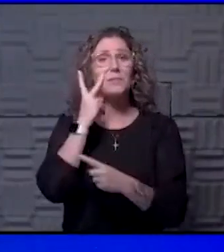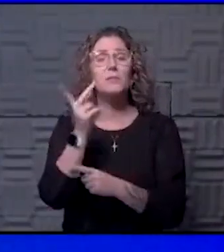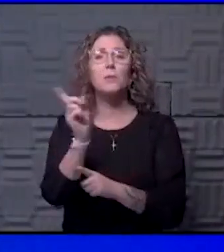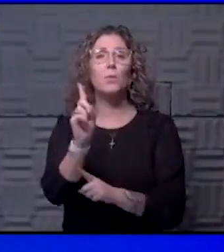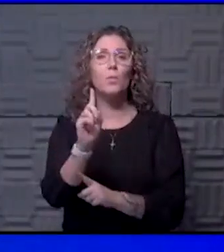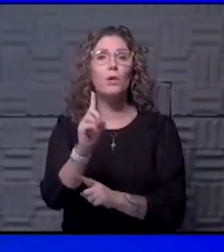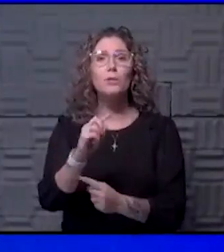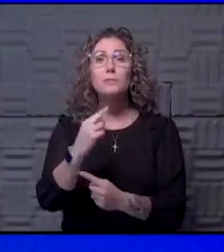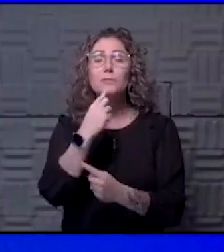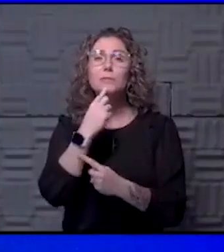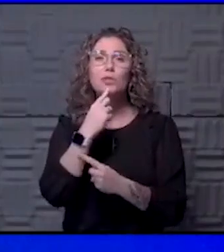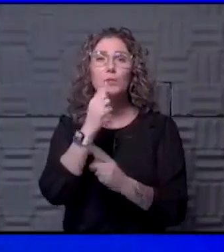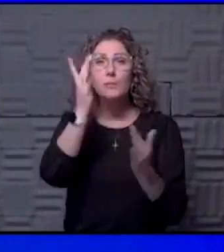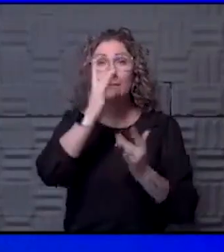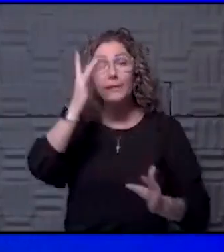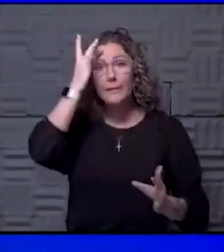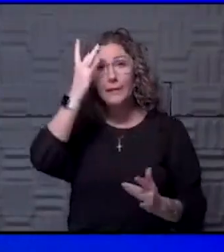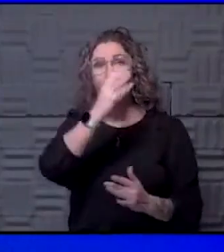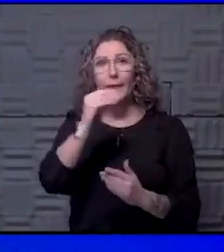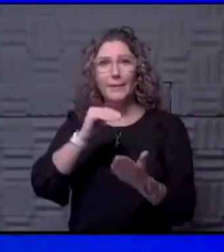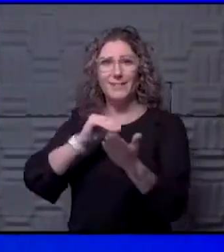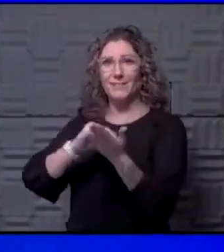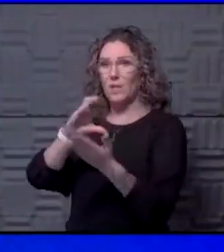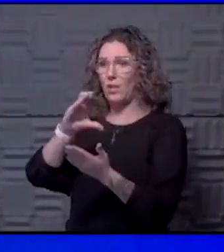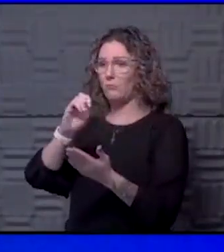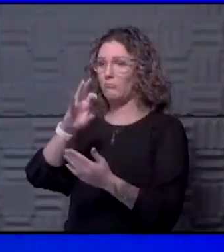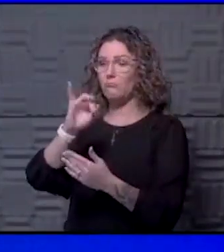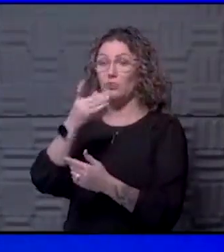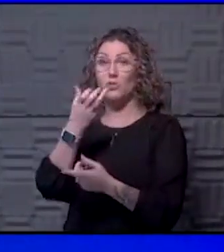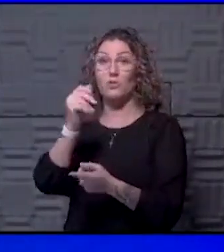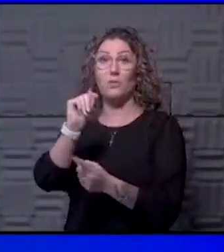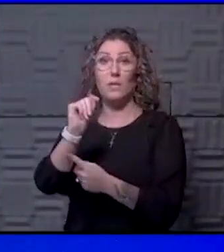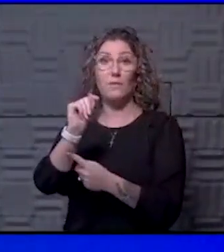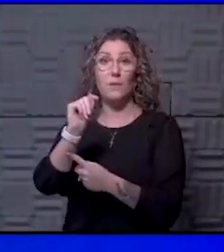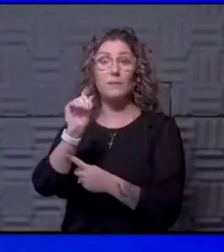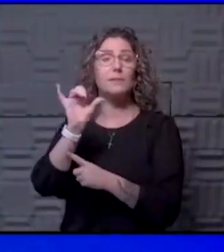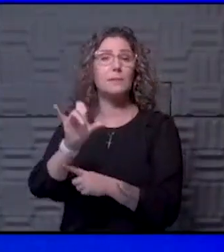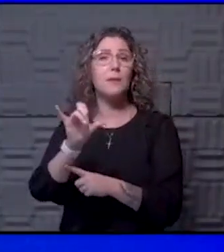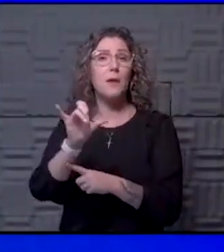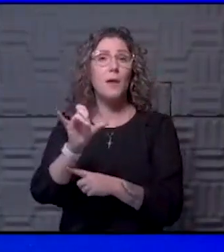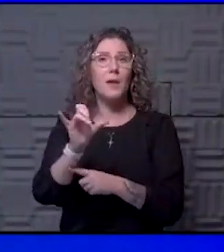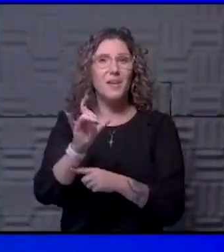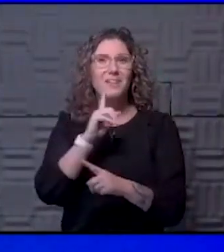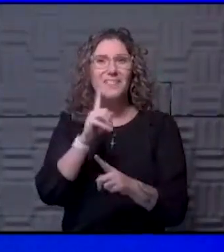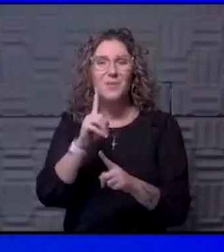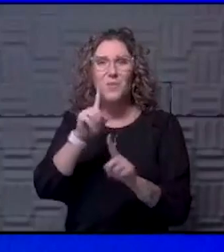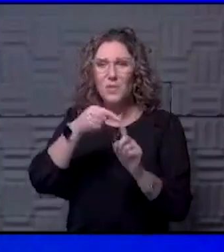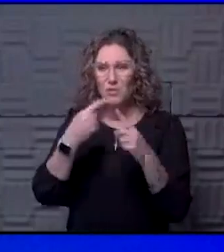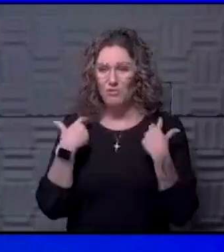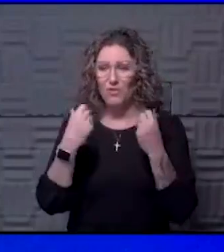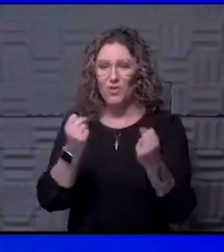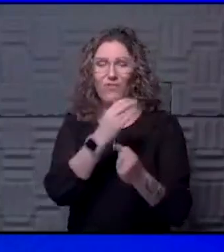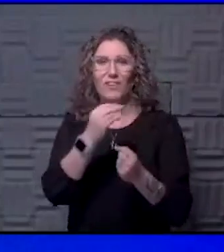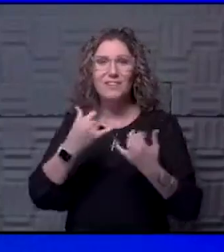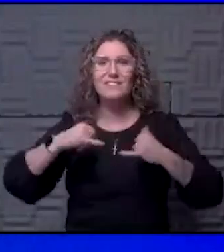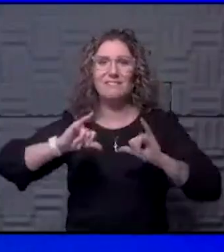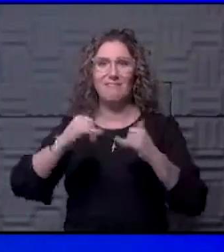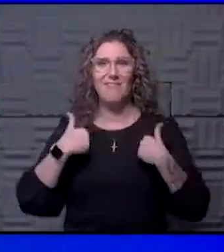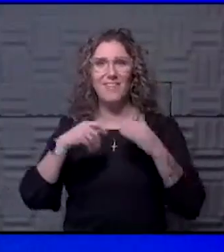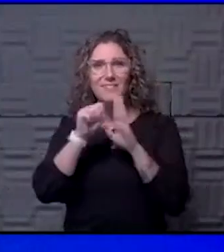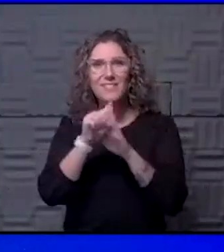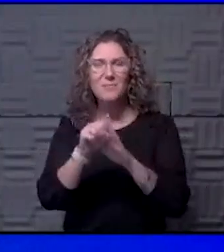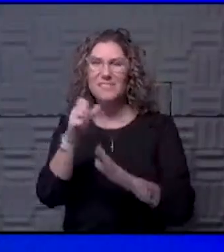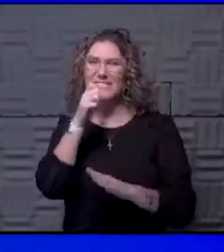ill. And Dr. Comfort is on that back end where you have recovered, but you still have those symptoms and don't feel back